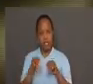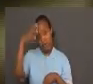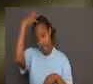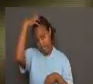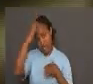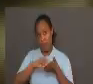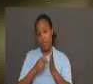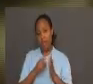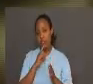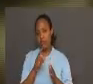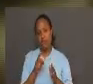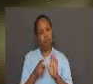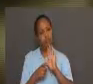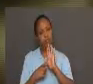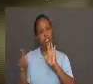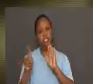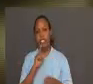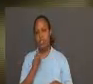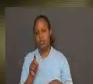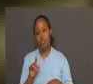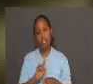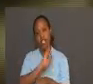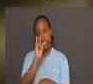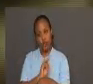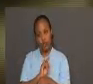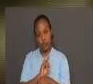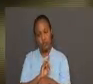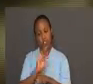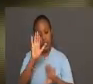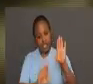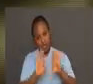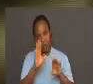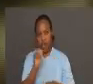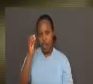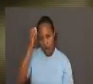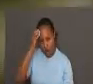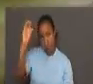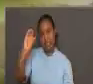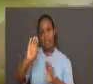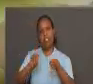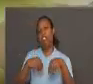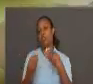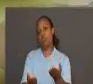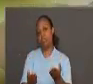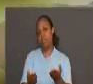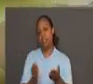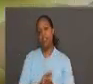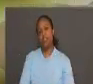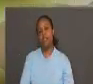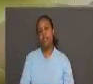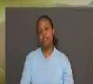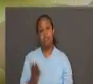government are public for citizens to review and comment upon.